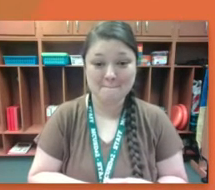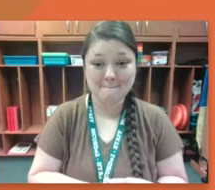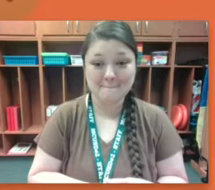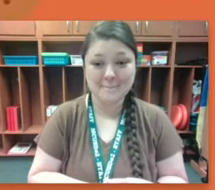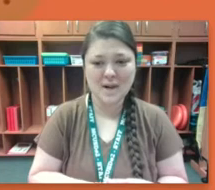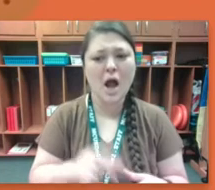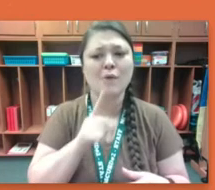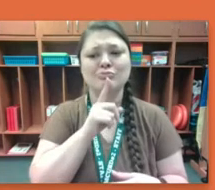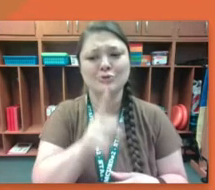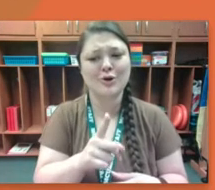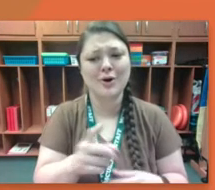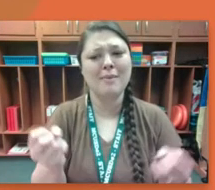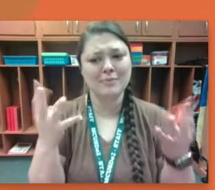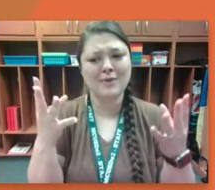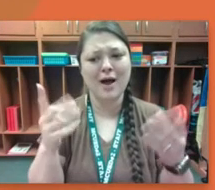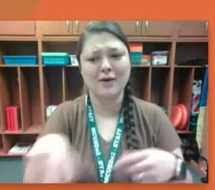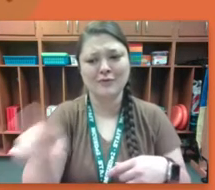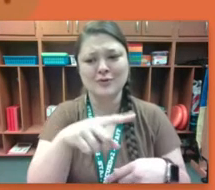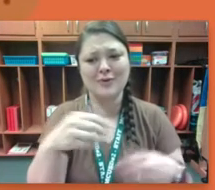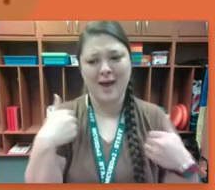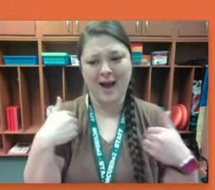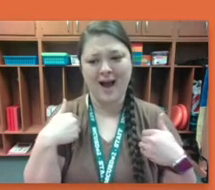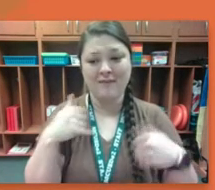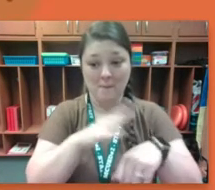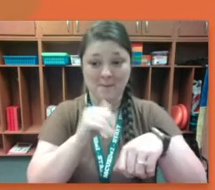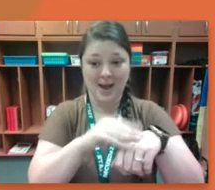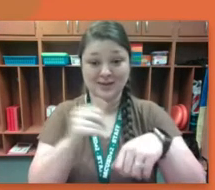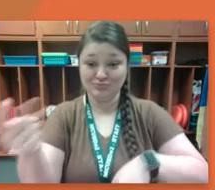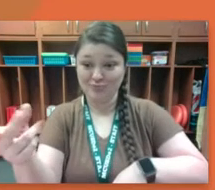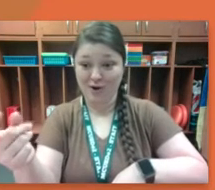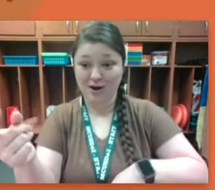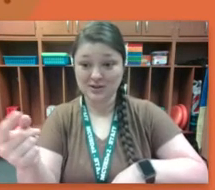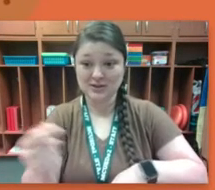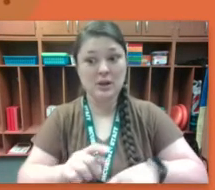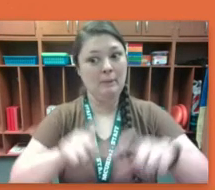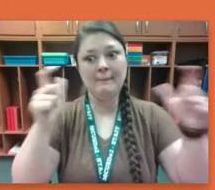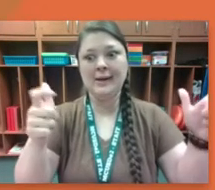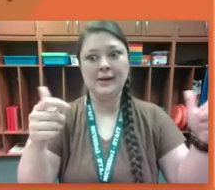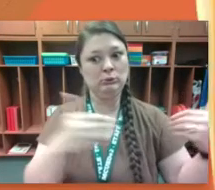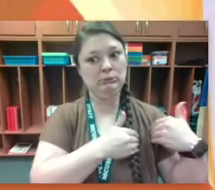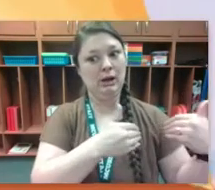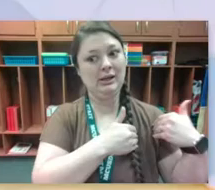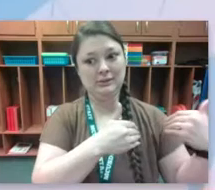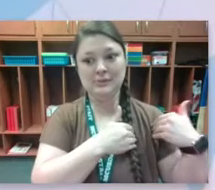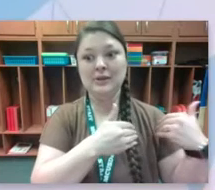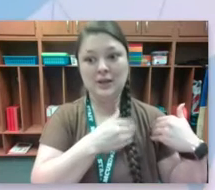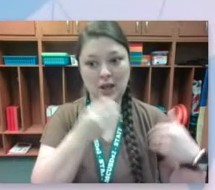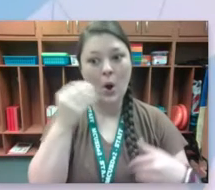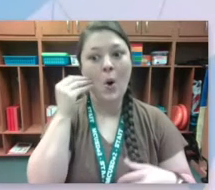I'm sure many of you have a dog at home. Pets are a huge responsibility.